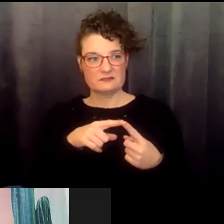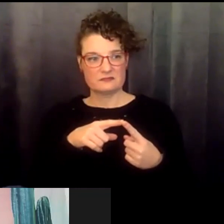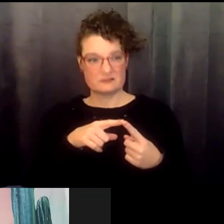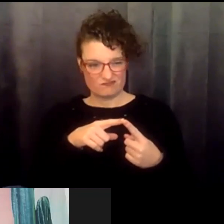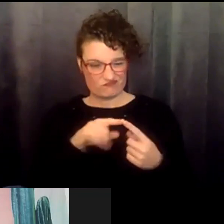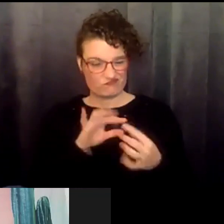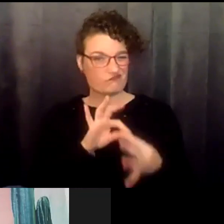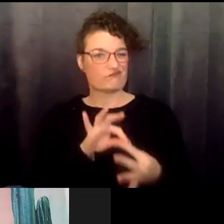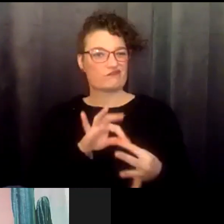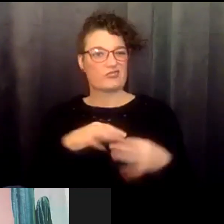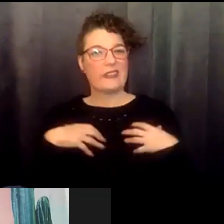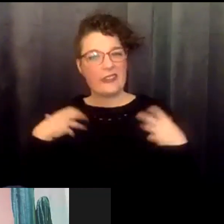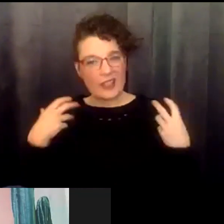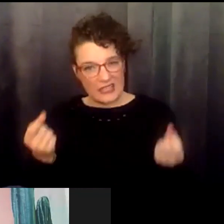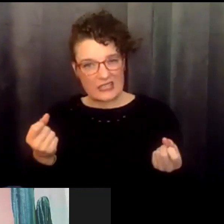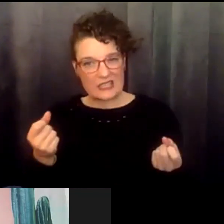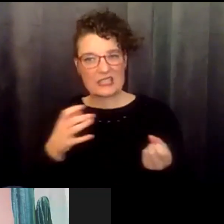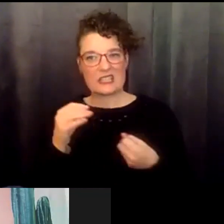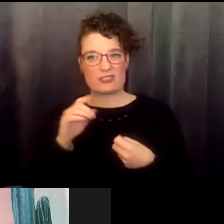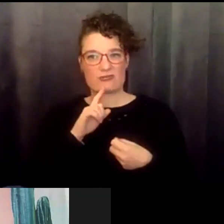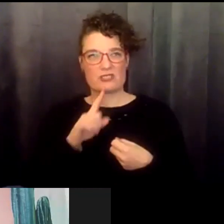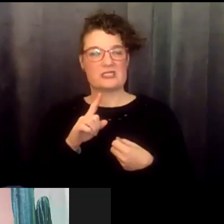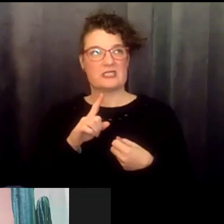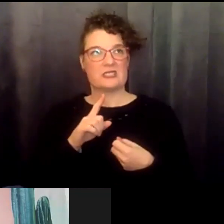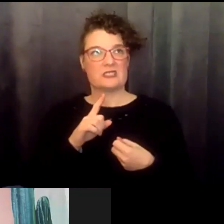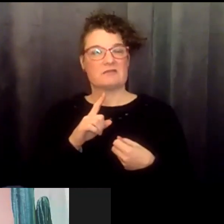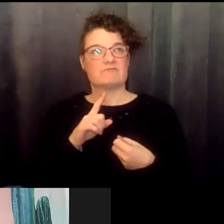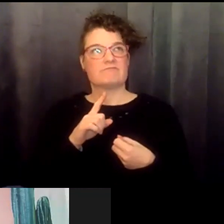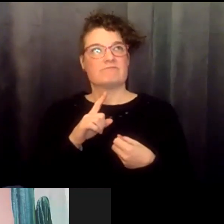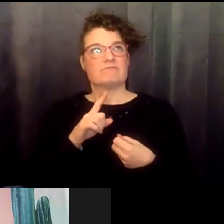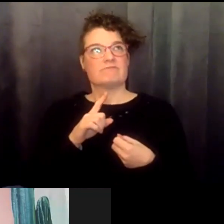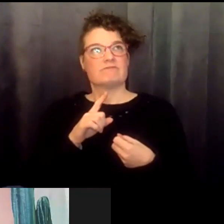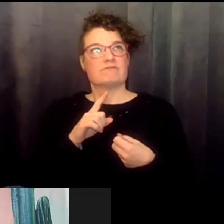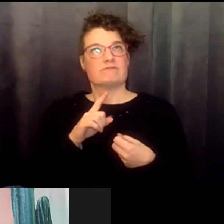healing and sitting with very complex